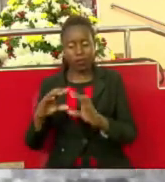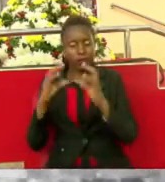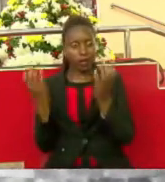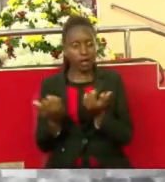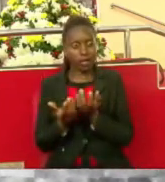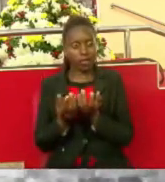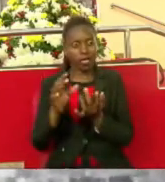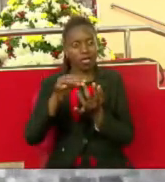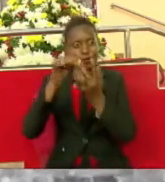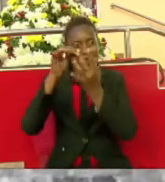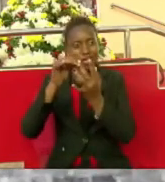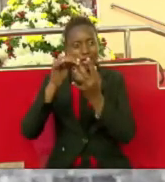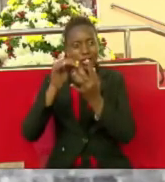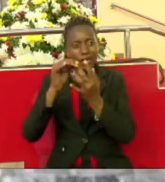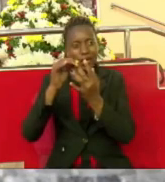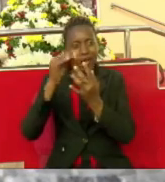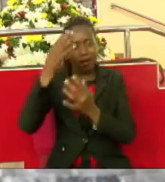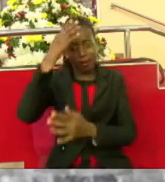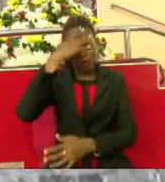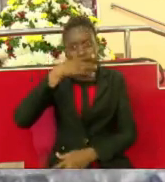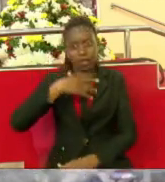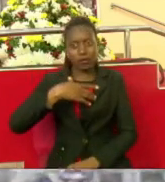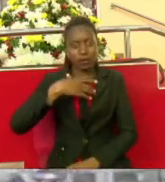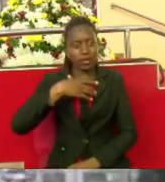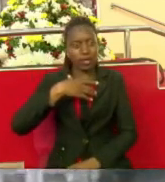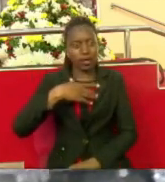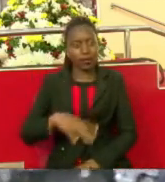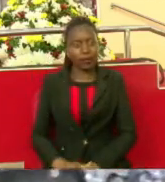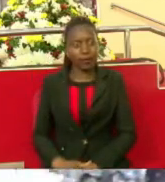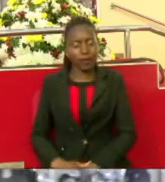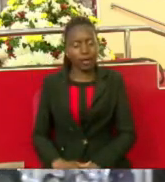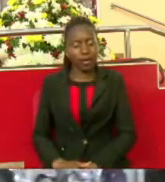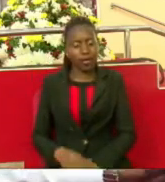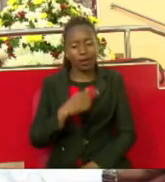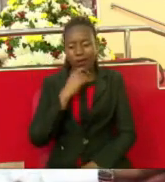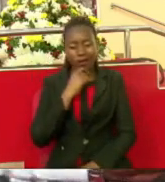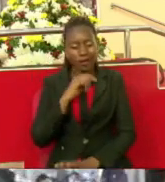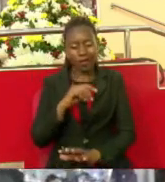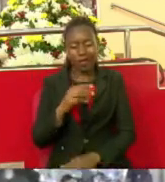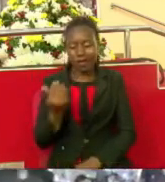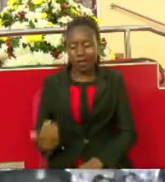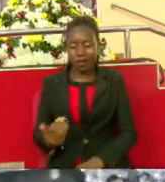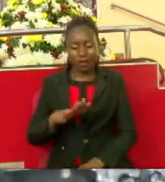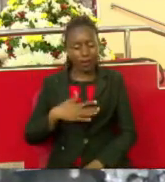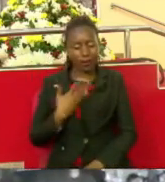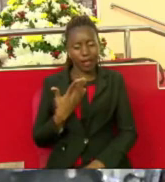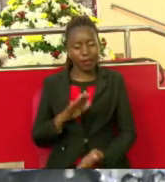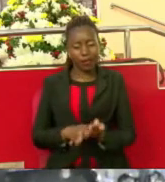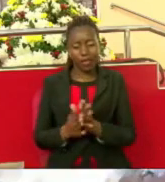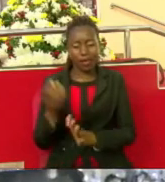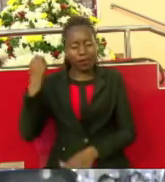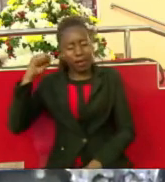Muslims. Aso Waislamu. Because they would say, how can my child be a sound engineer? They will be working in pubs.